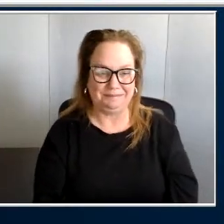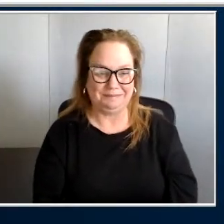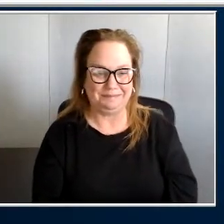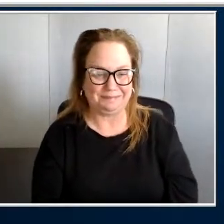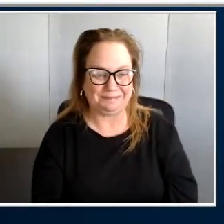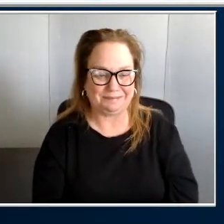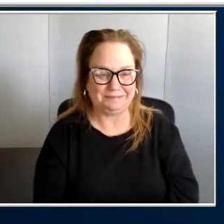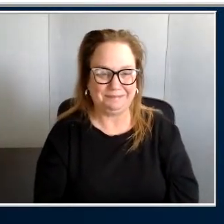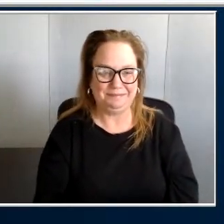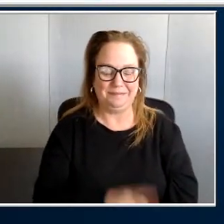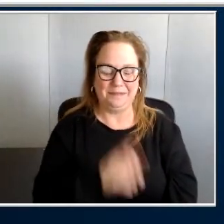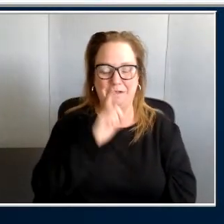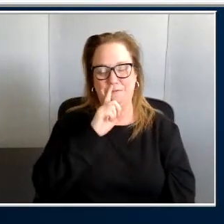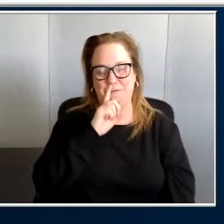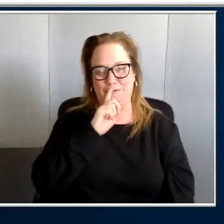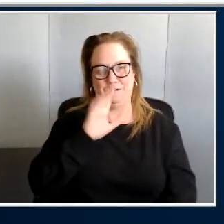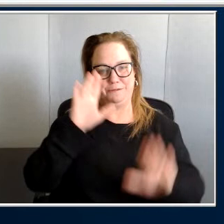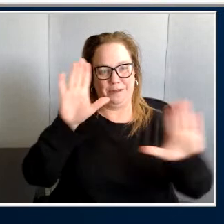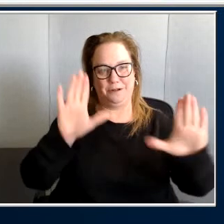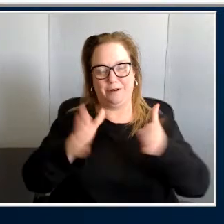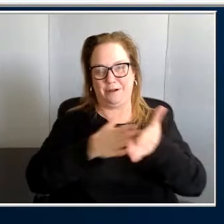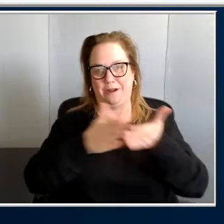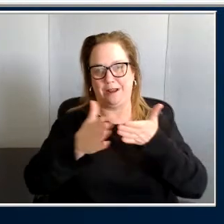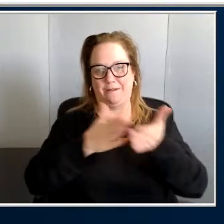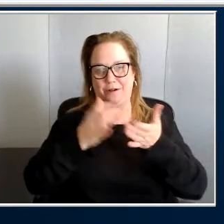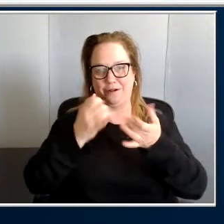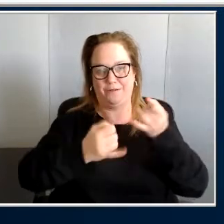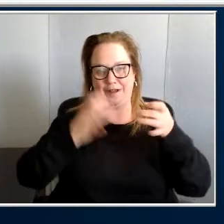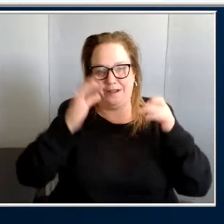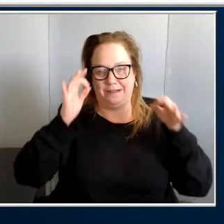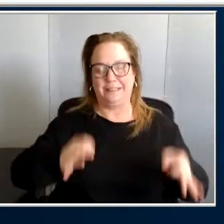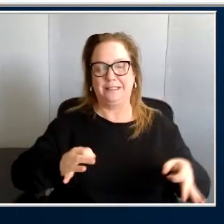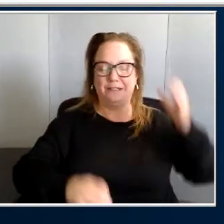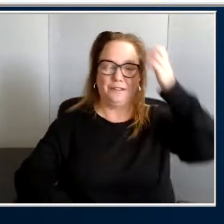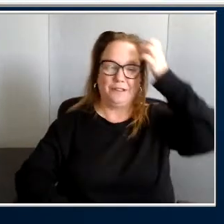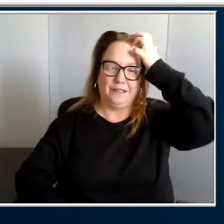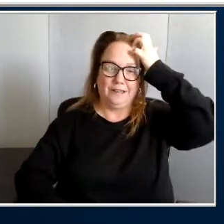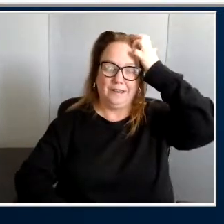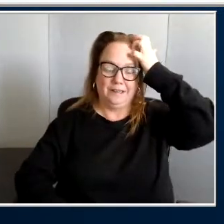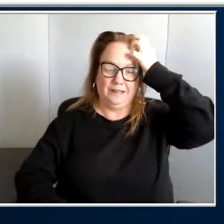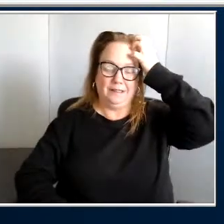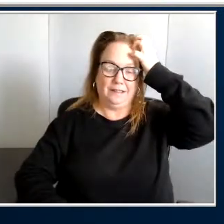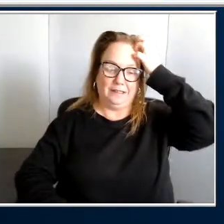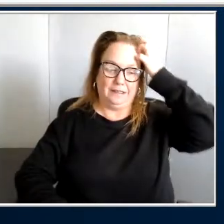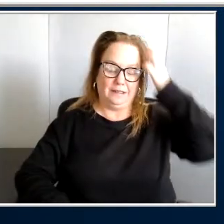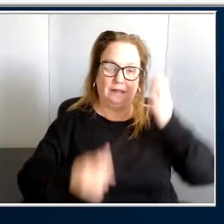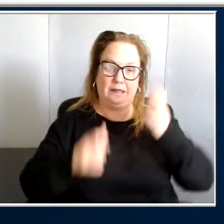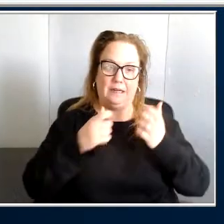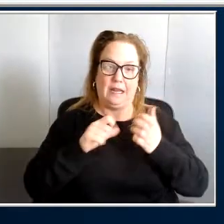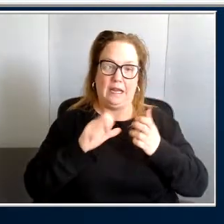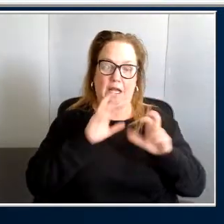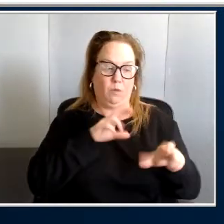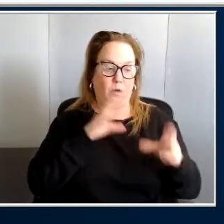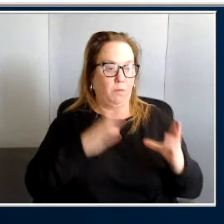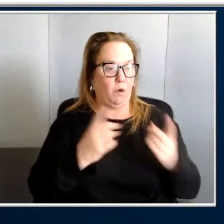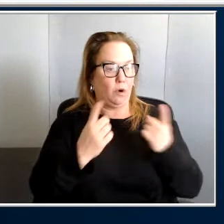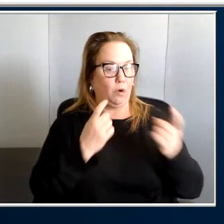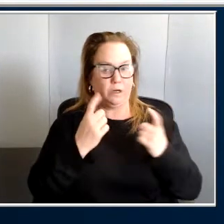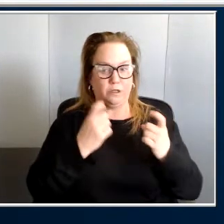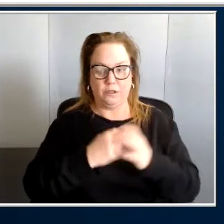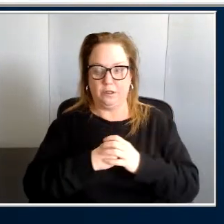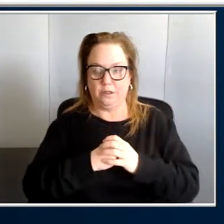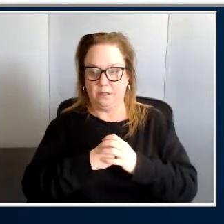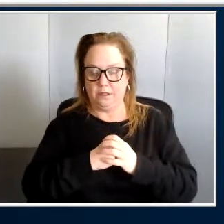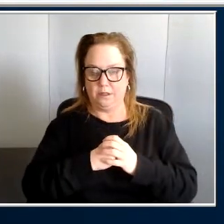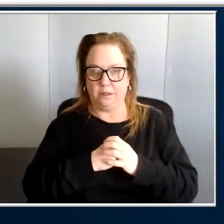you will be great at whatever your final decision is, for sure. So, are there any reporters on the line today,